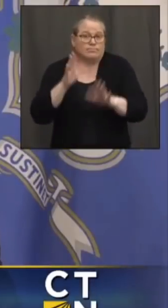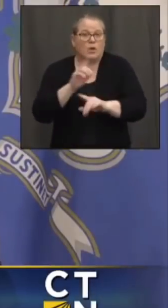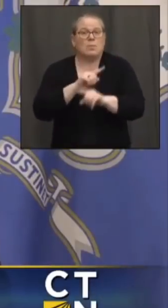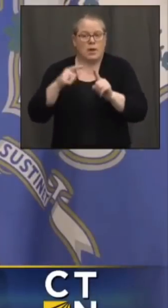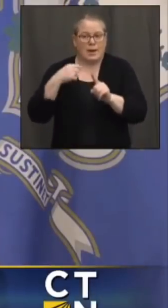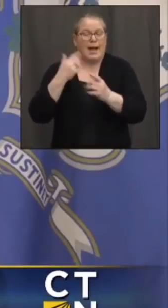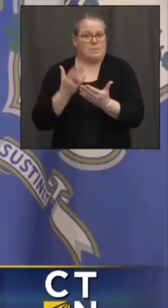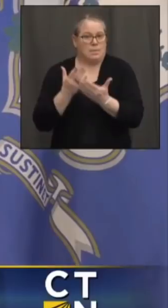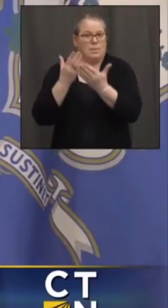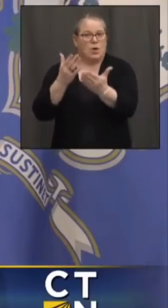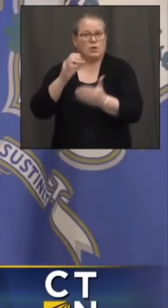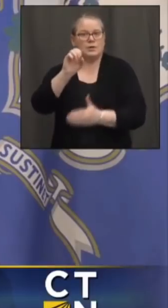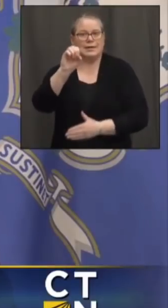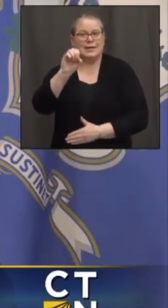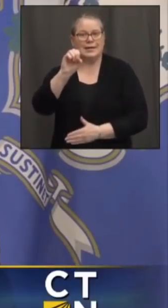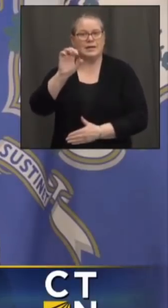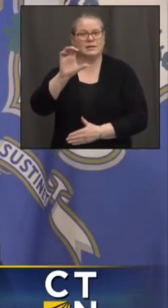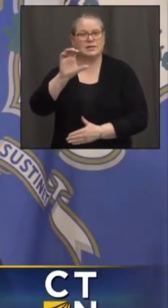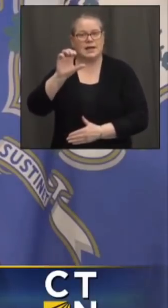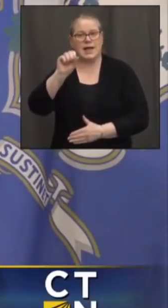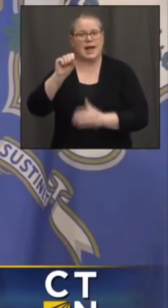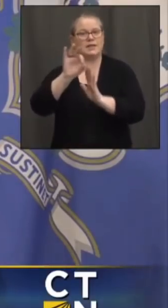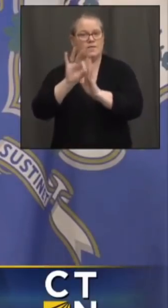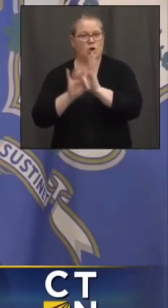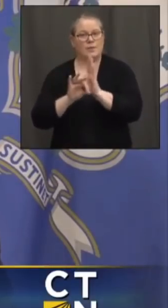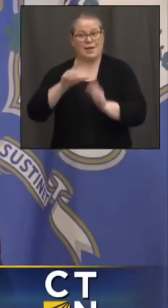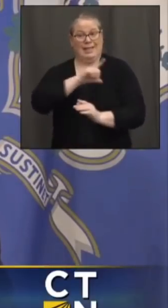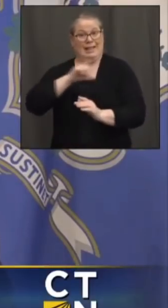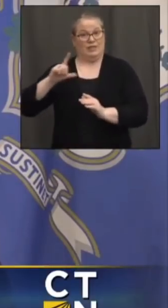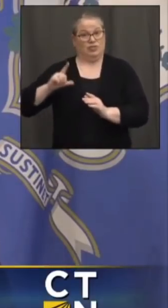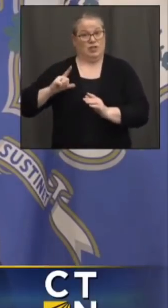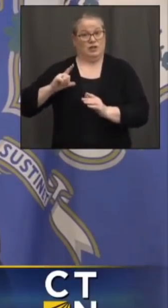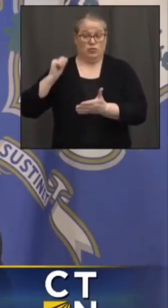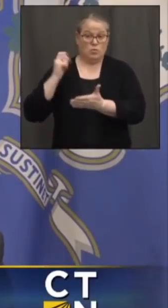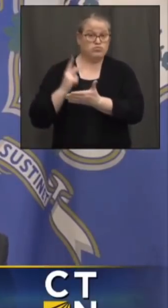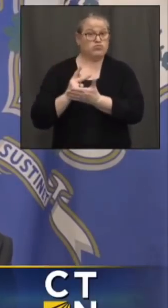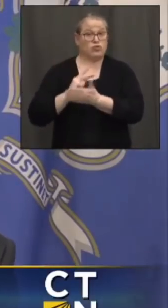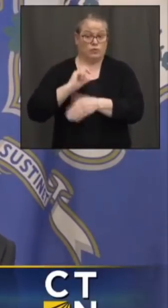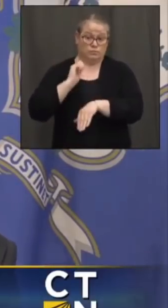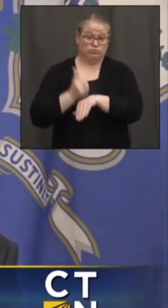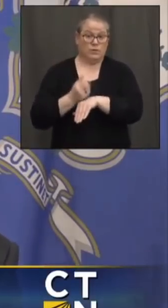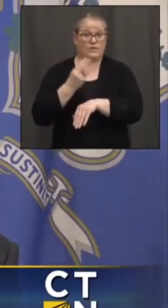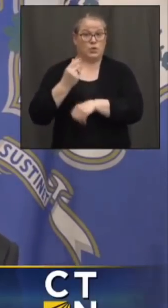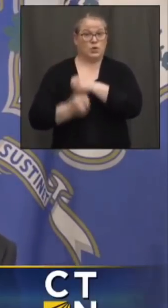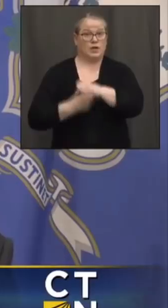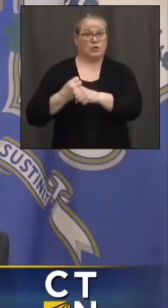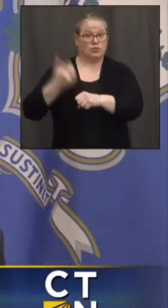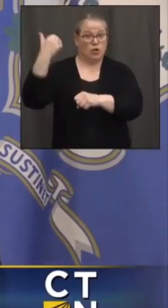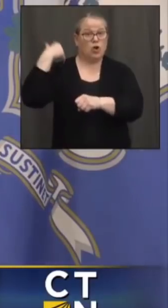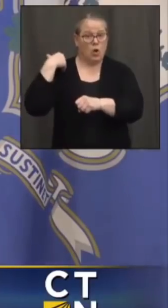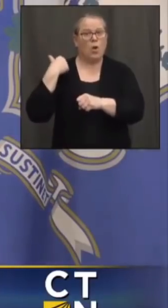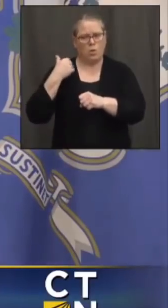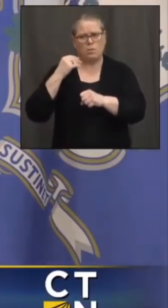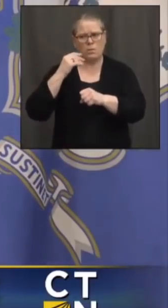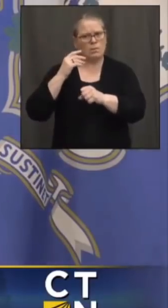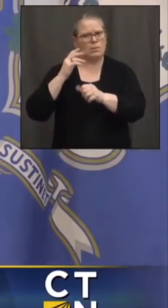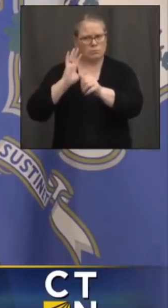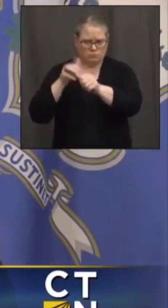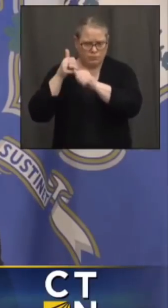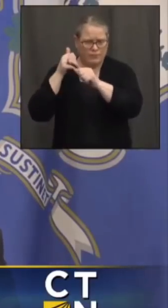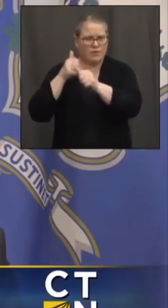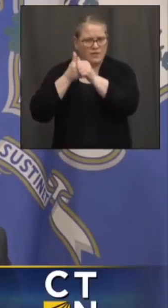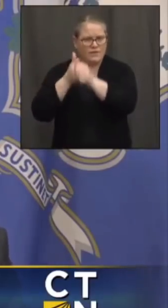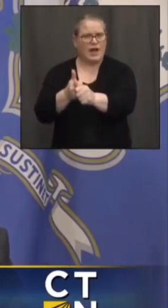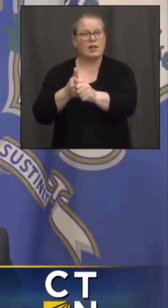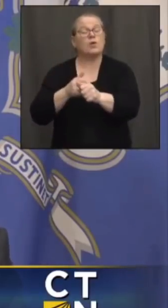absolutely honor the ECS formula that the legislature put in place now a few years ago, which does increase the amount of funding